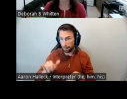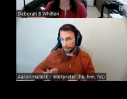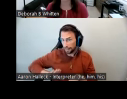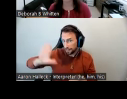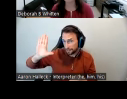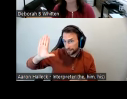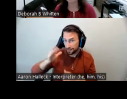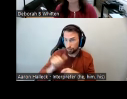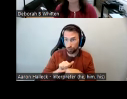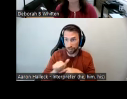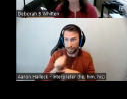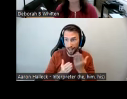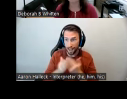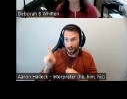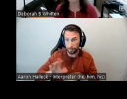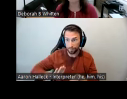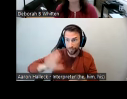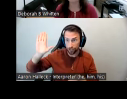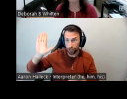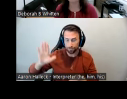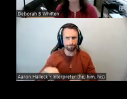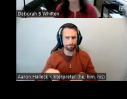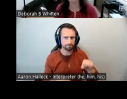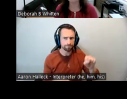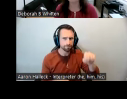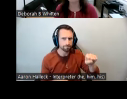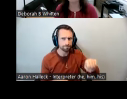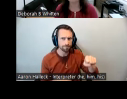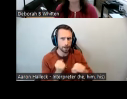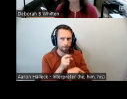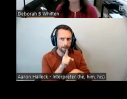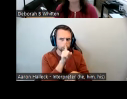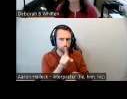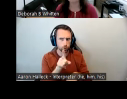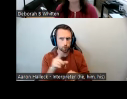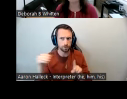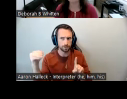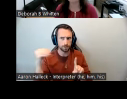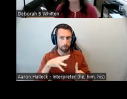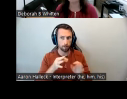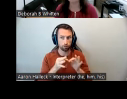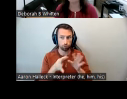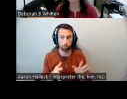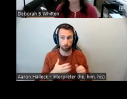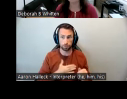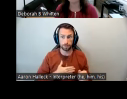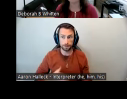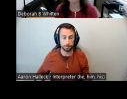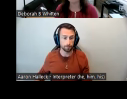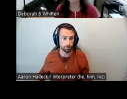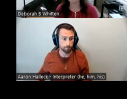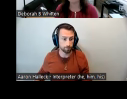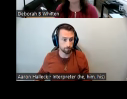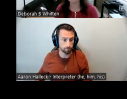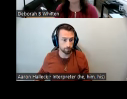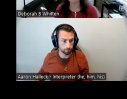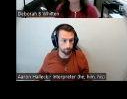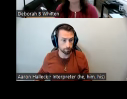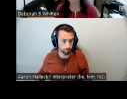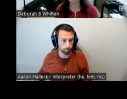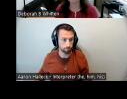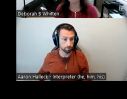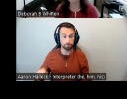hand up feature? Yes, absolutely. I just want to make sure that you've spotlighted the interpreters. Oh, yes. We have 2 interpreters